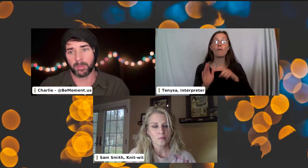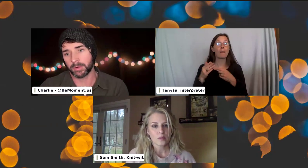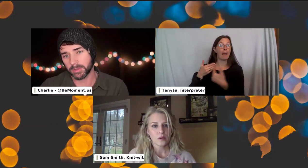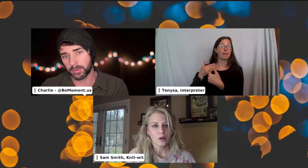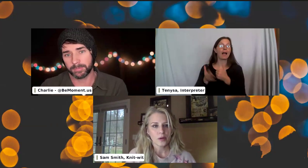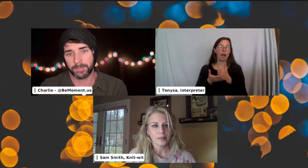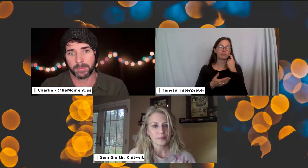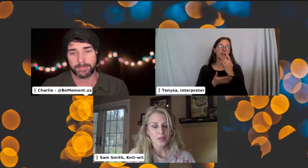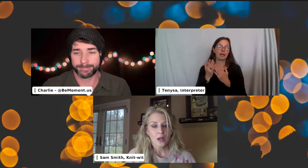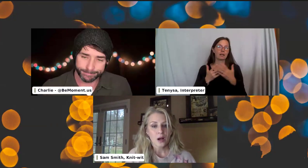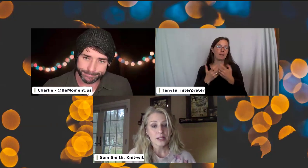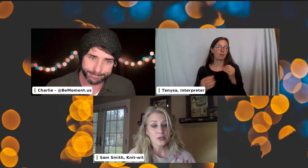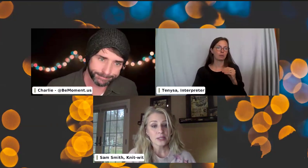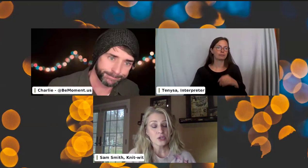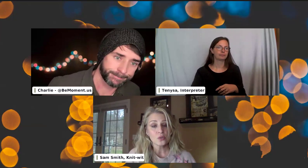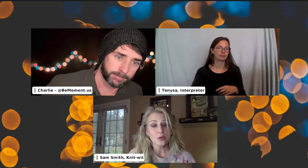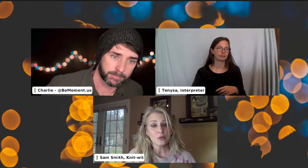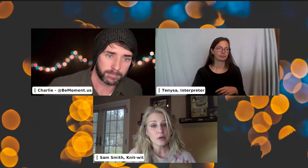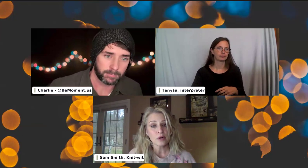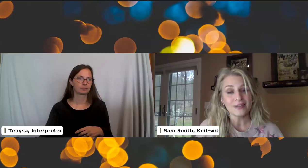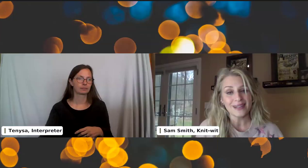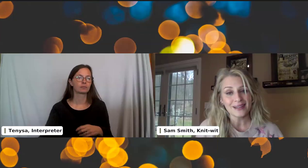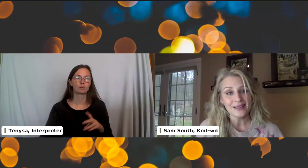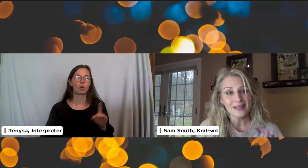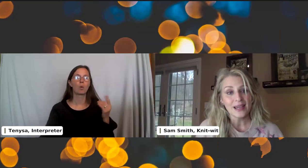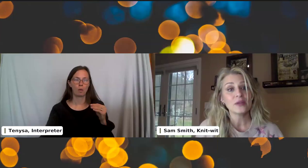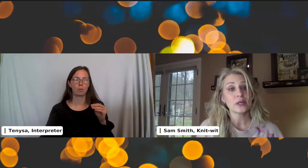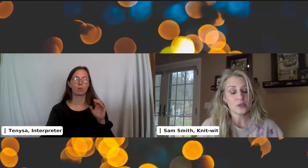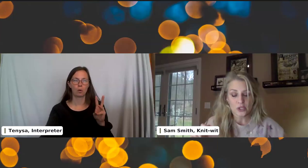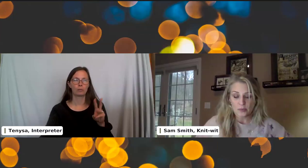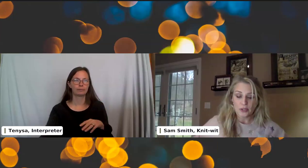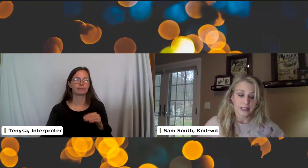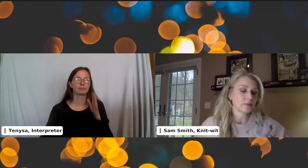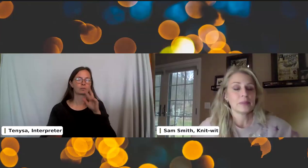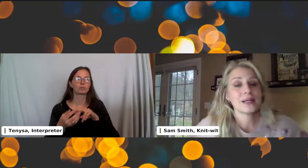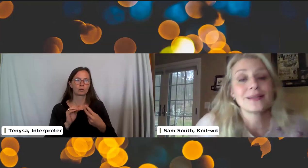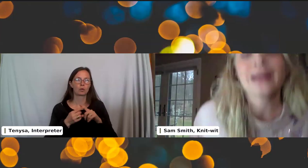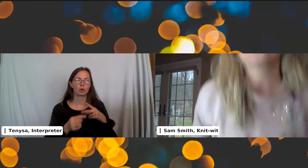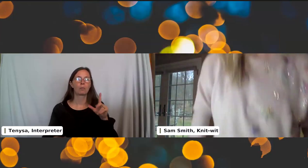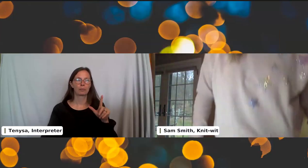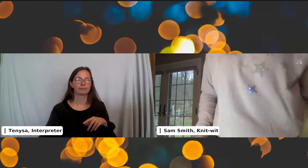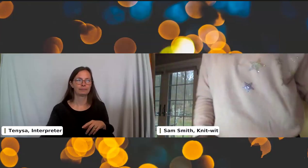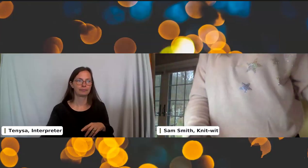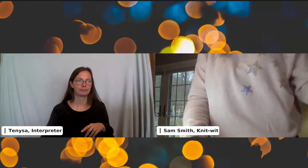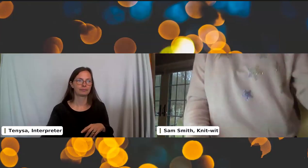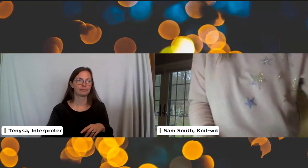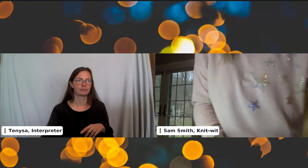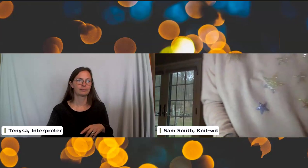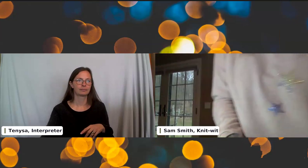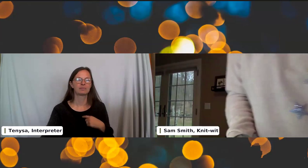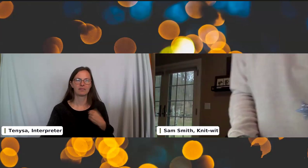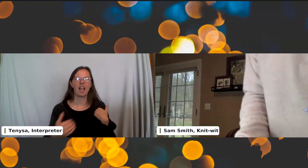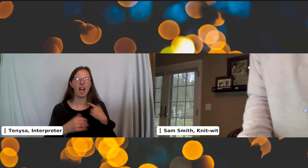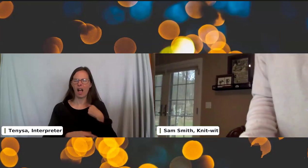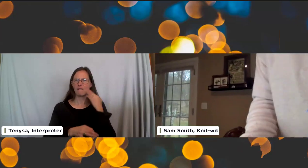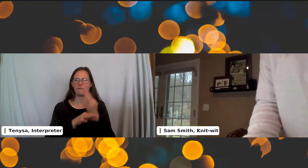a little bit more. Um, okay. All right. So let's do one more row of knitting and then we're going to switch to purling because I think I have faith in you guys.